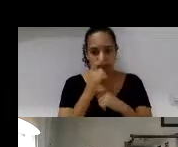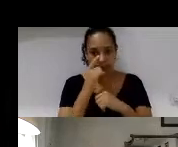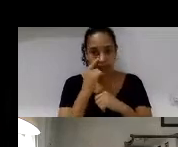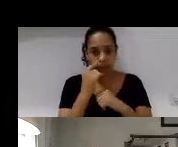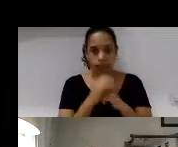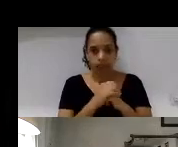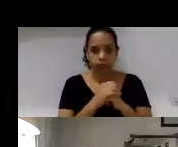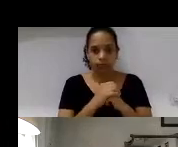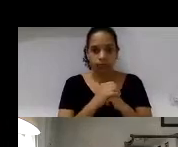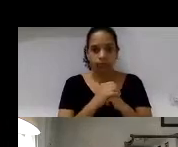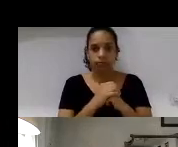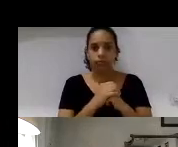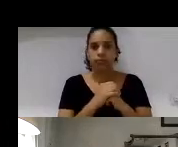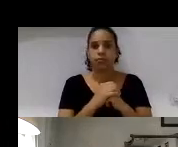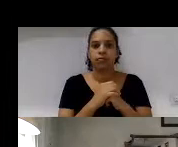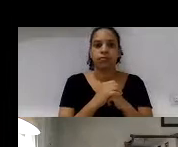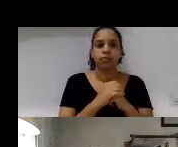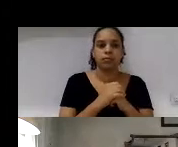we have some time for discussion, I hope.